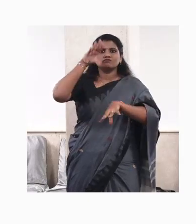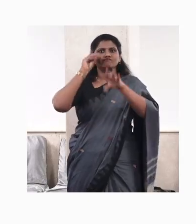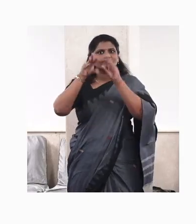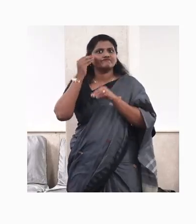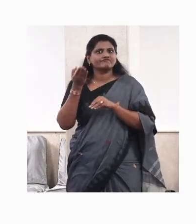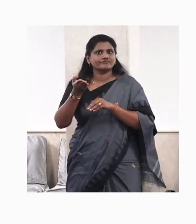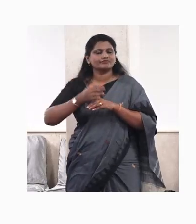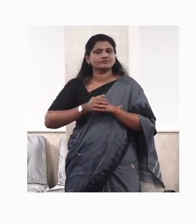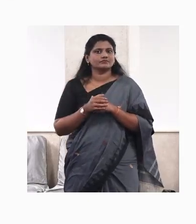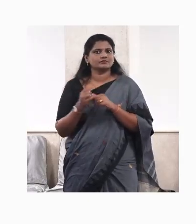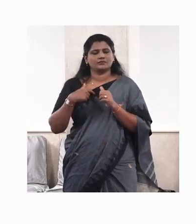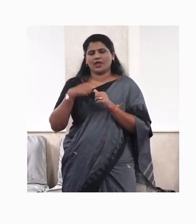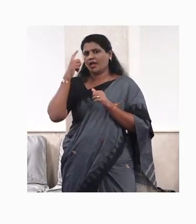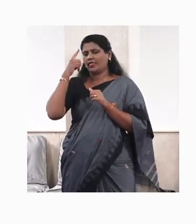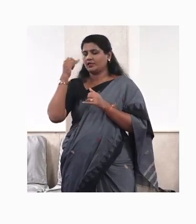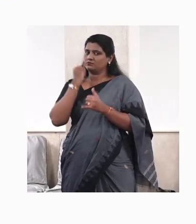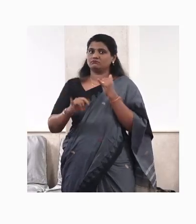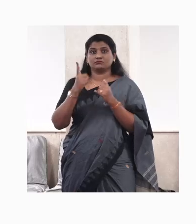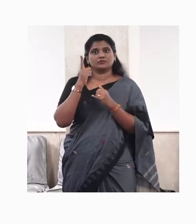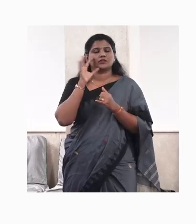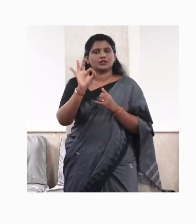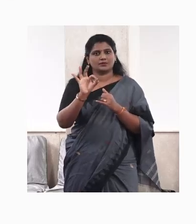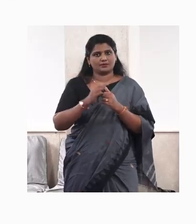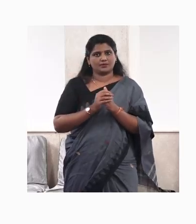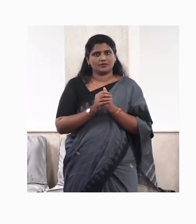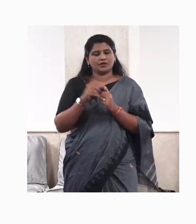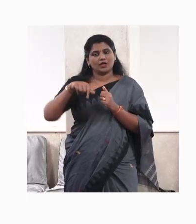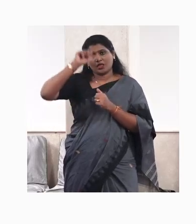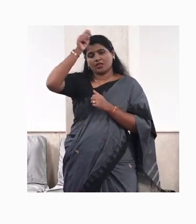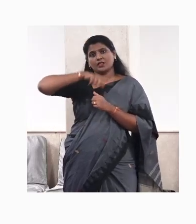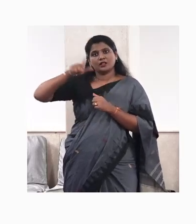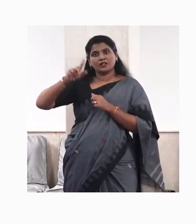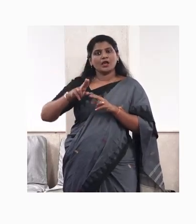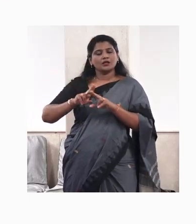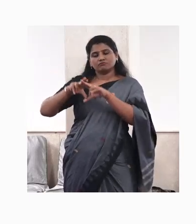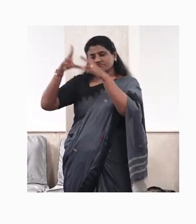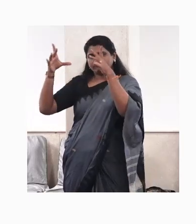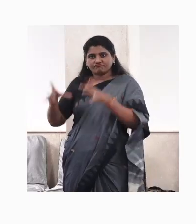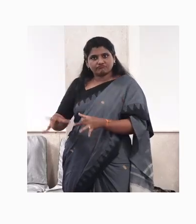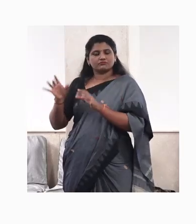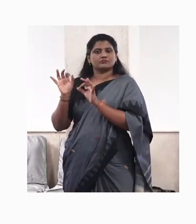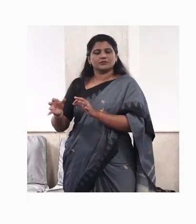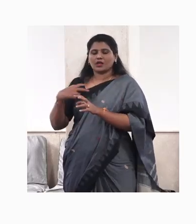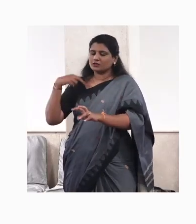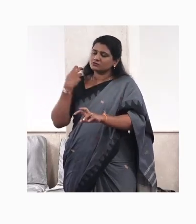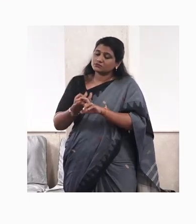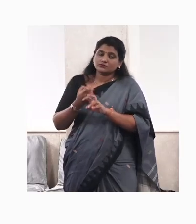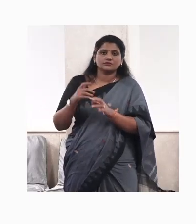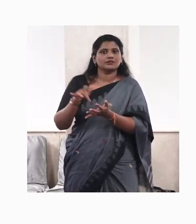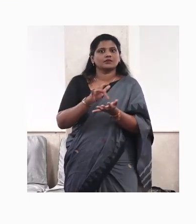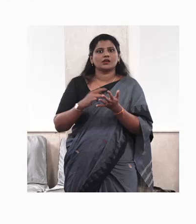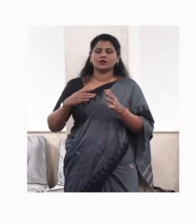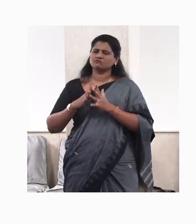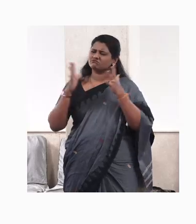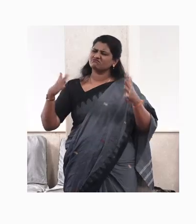So I think, lastly, one important thing, India is such a structurally very difficult place, very